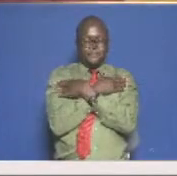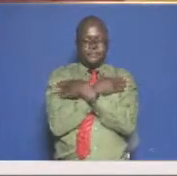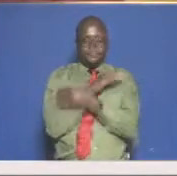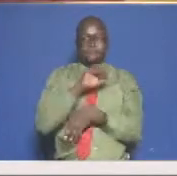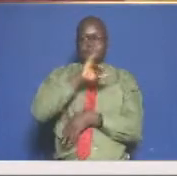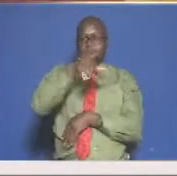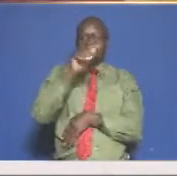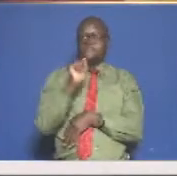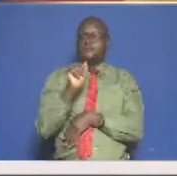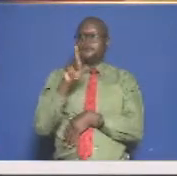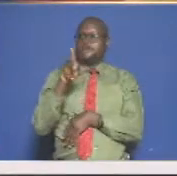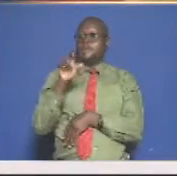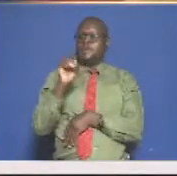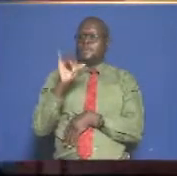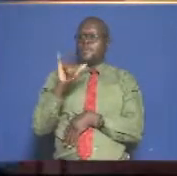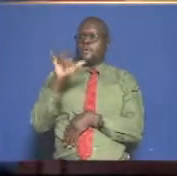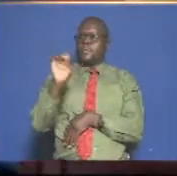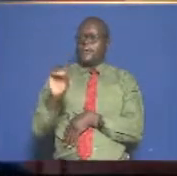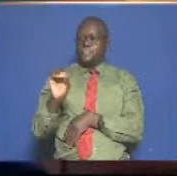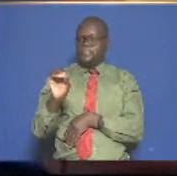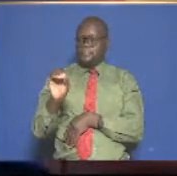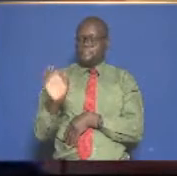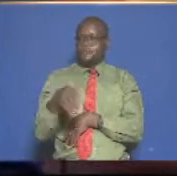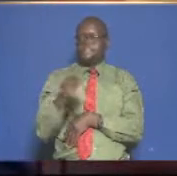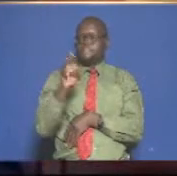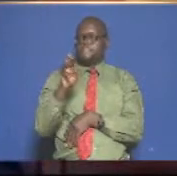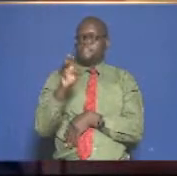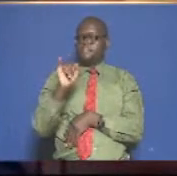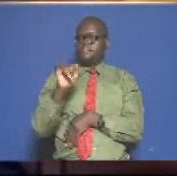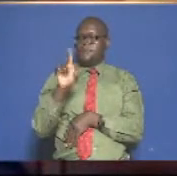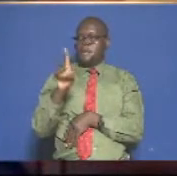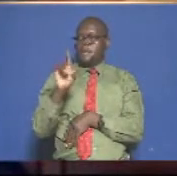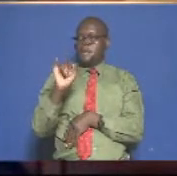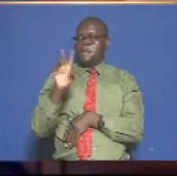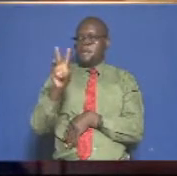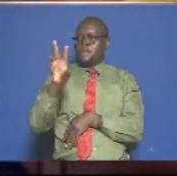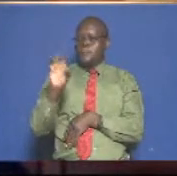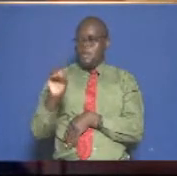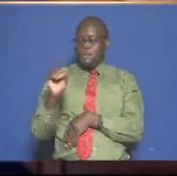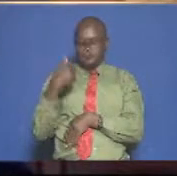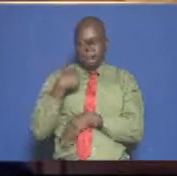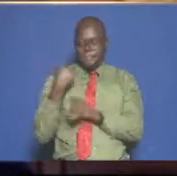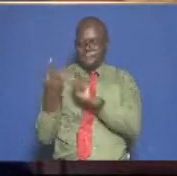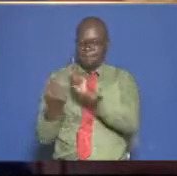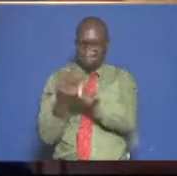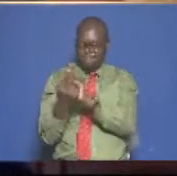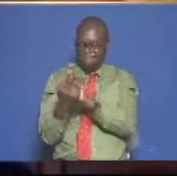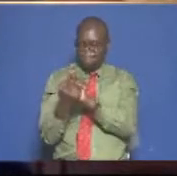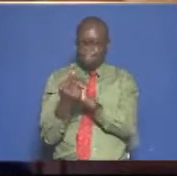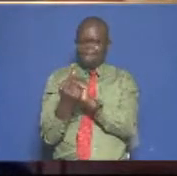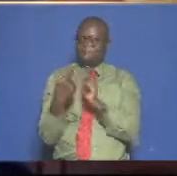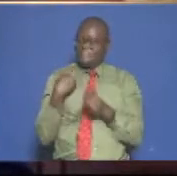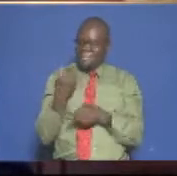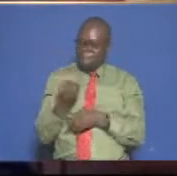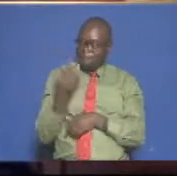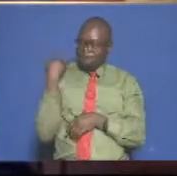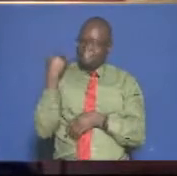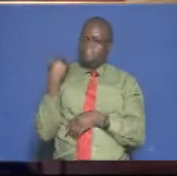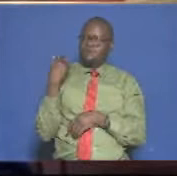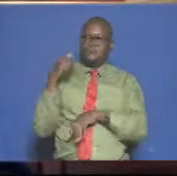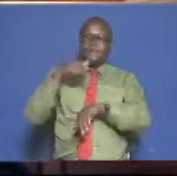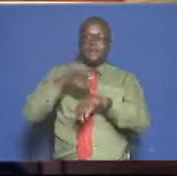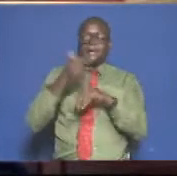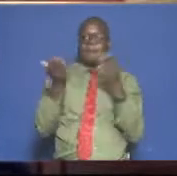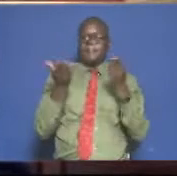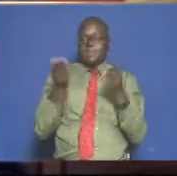Jakoyo Midio. Mr. Speaker, I came to know Jakoyo Midio when he was serving